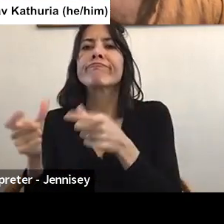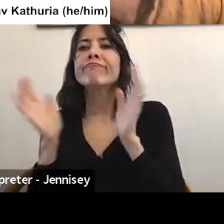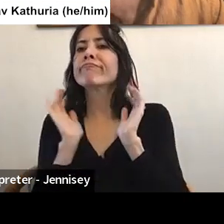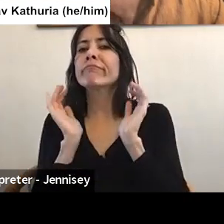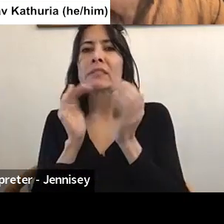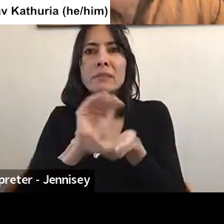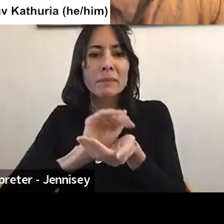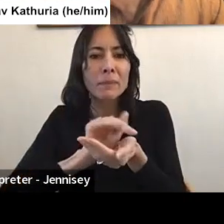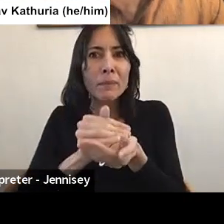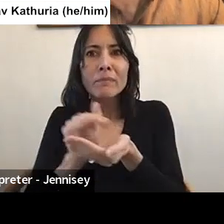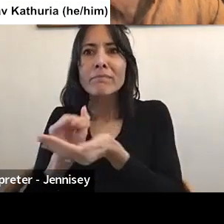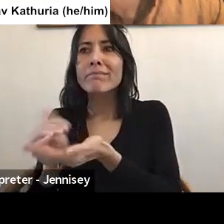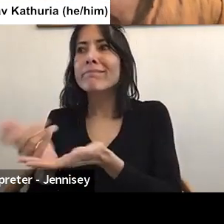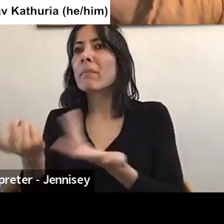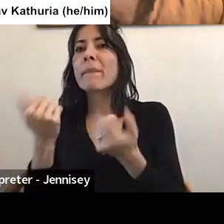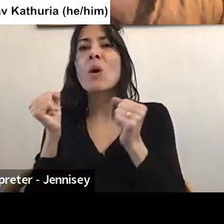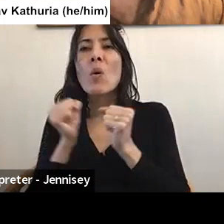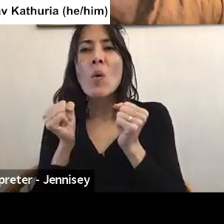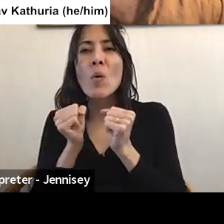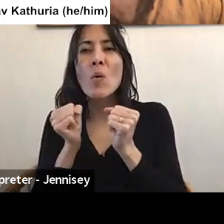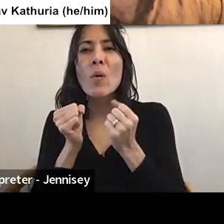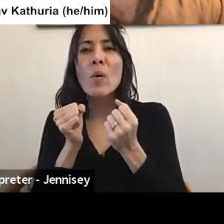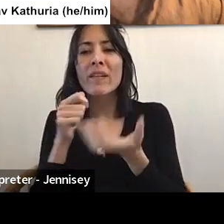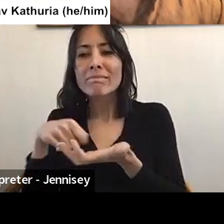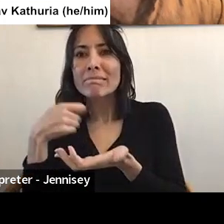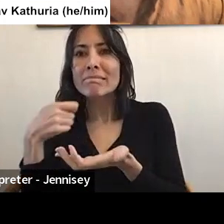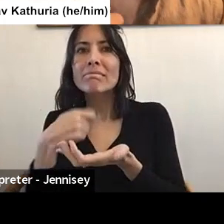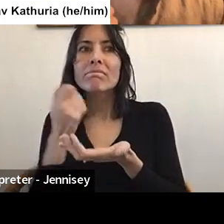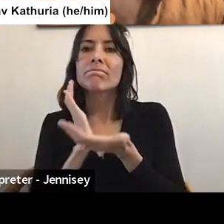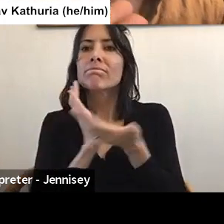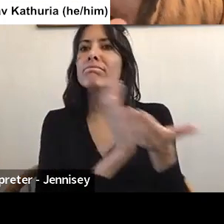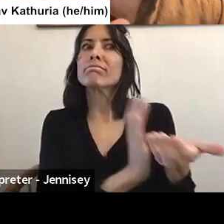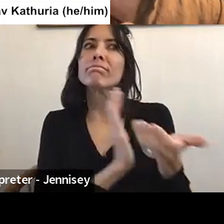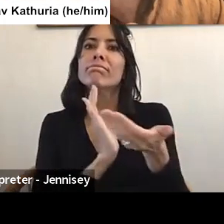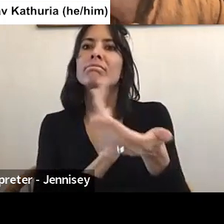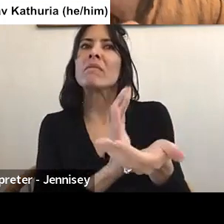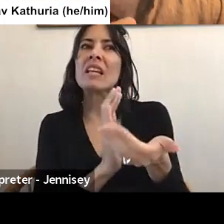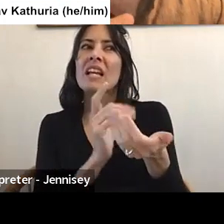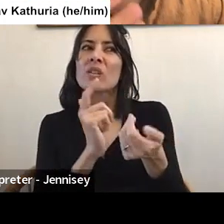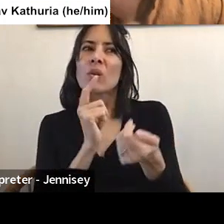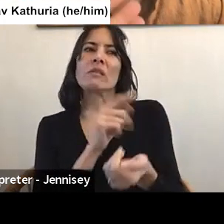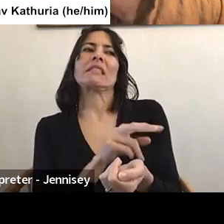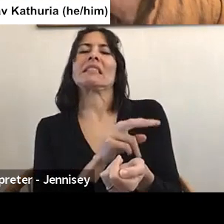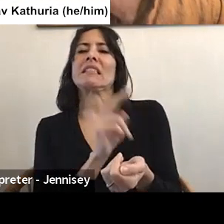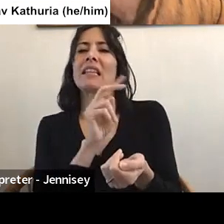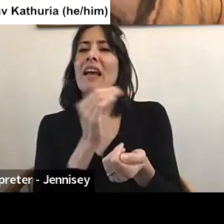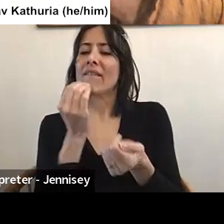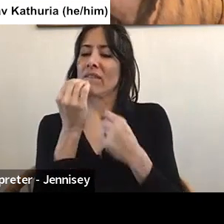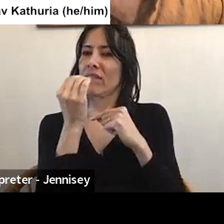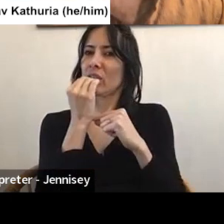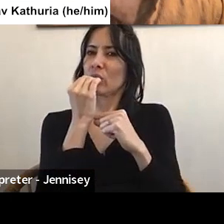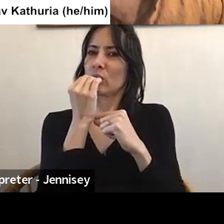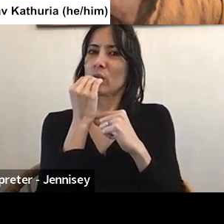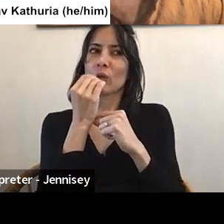cells. You know, the ways in which those meals, again, exacerbated and created